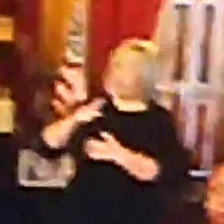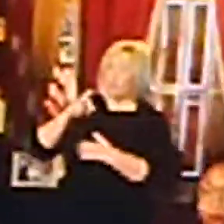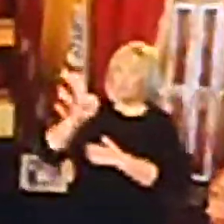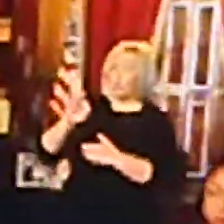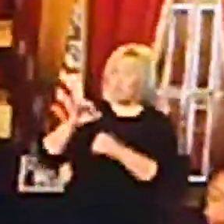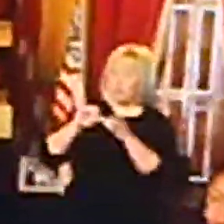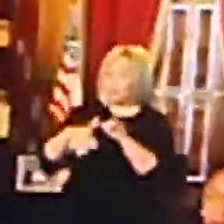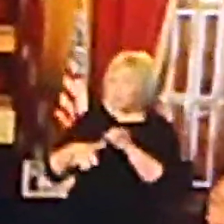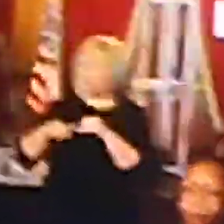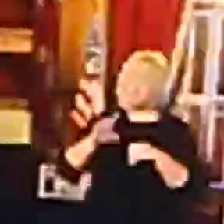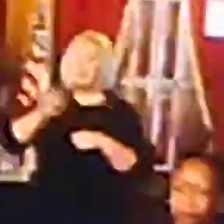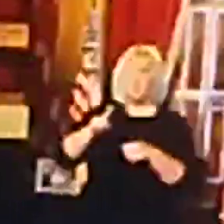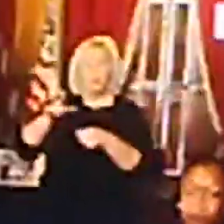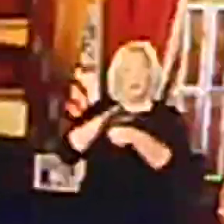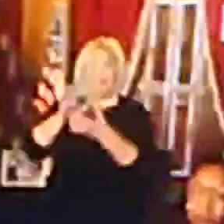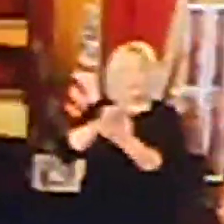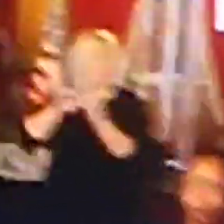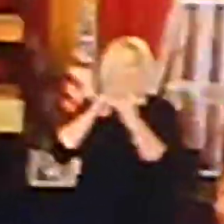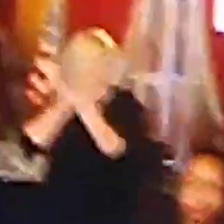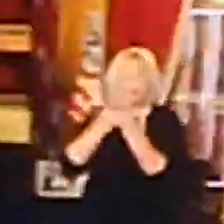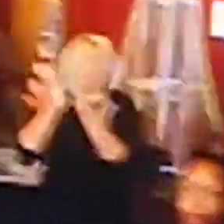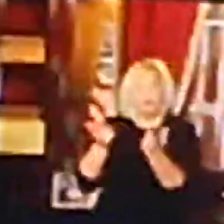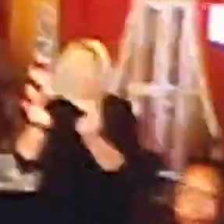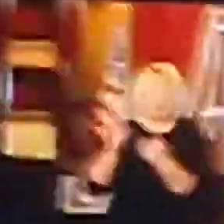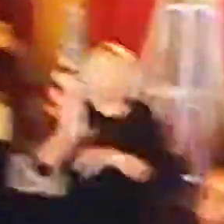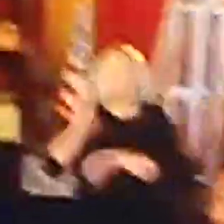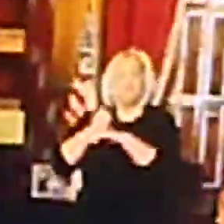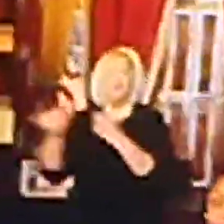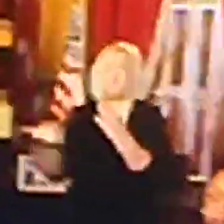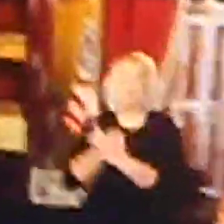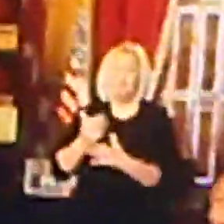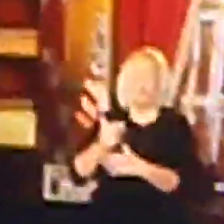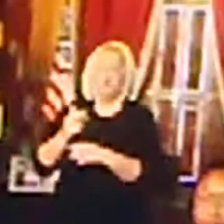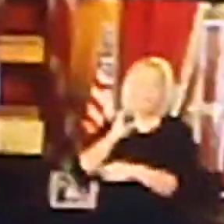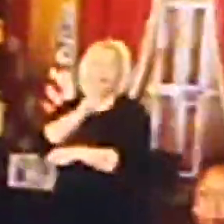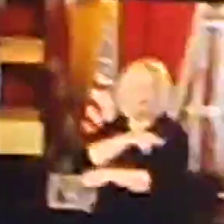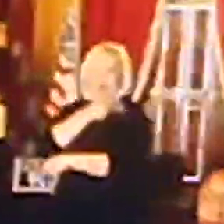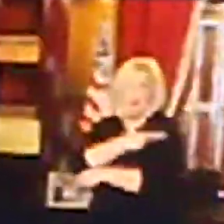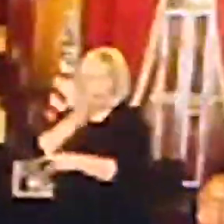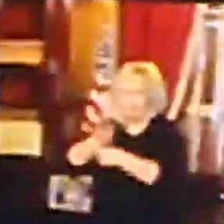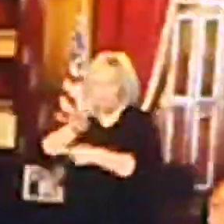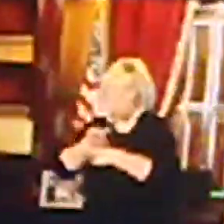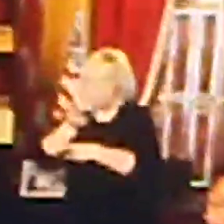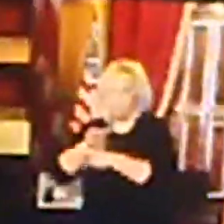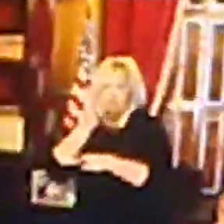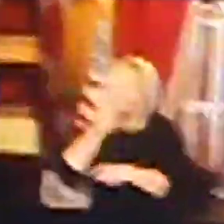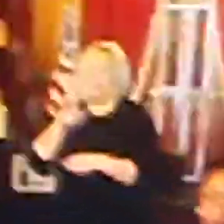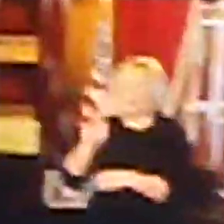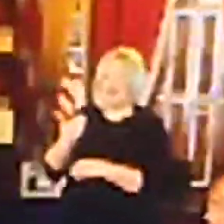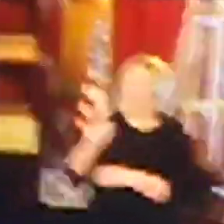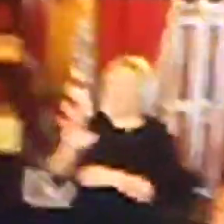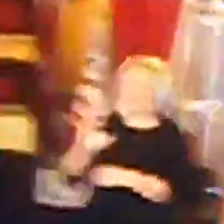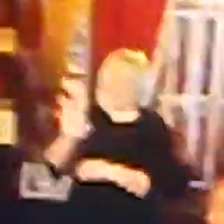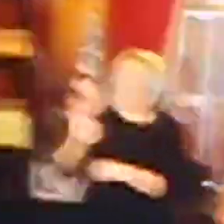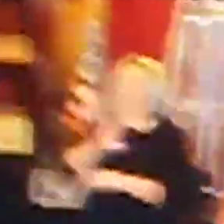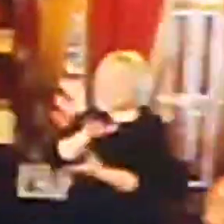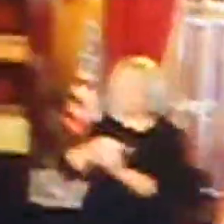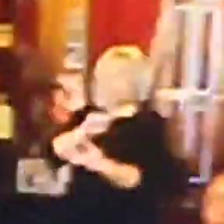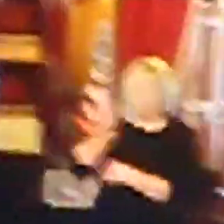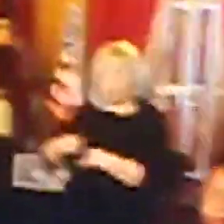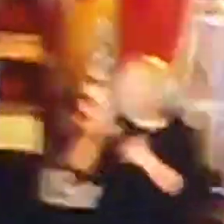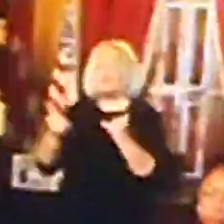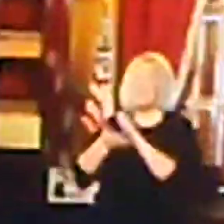the Detroit District, for an alternative care facility conversion at the TCF Center in the city of